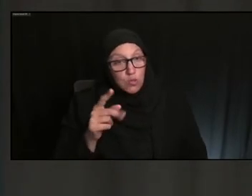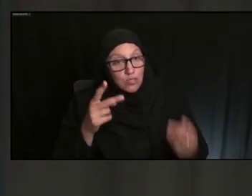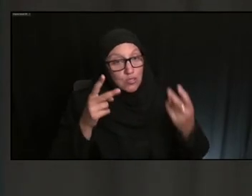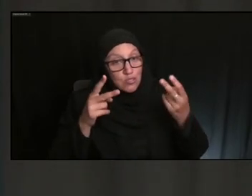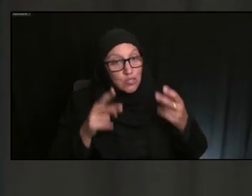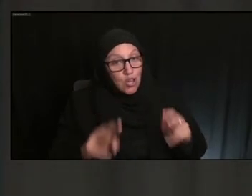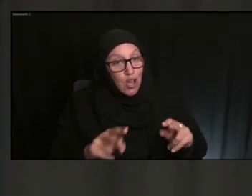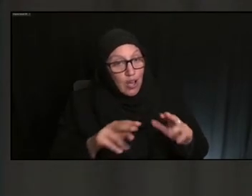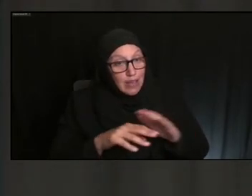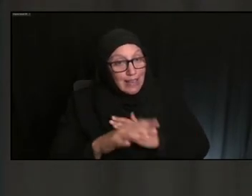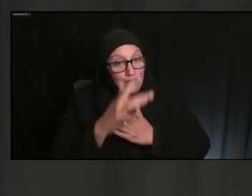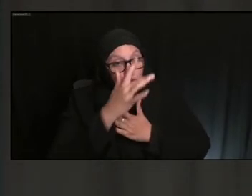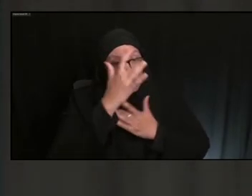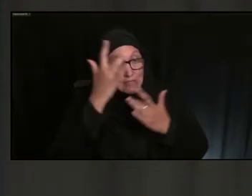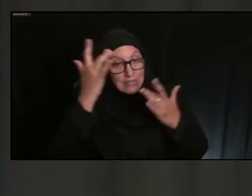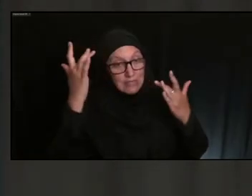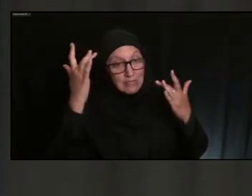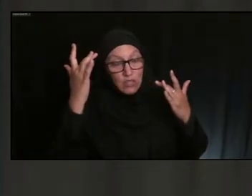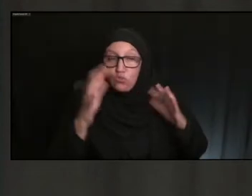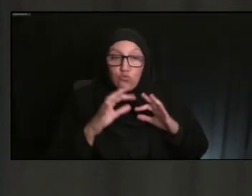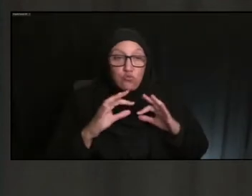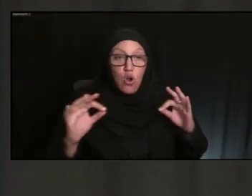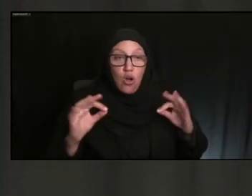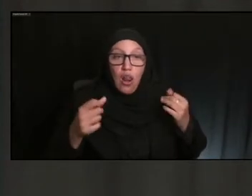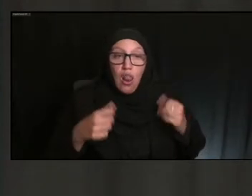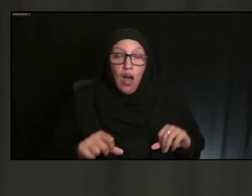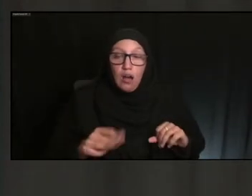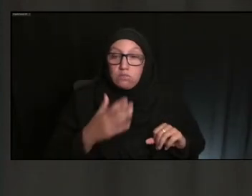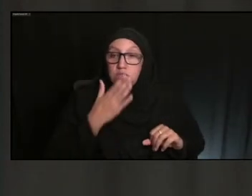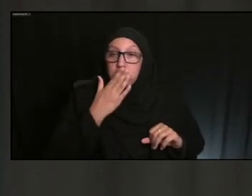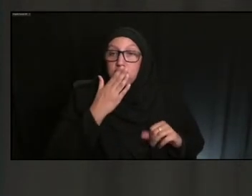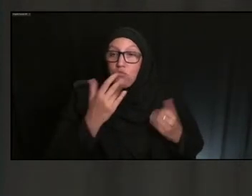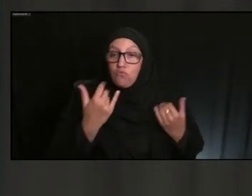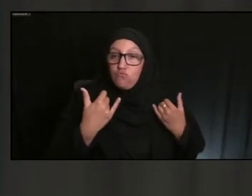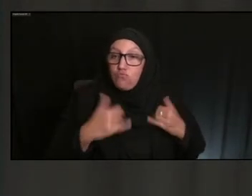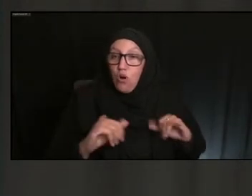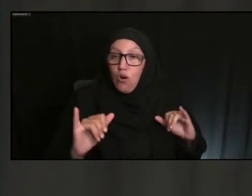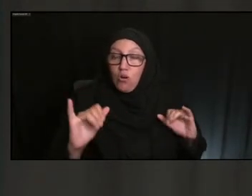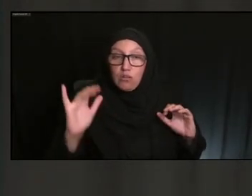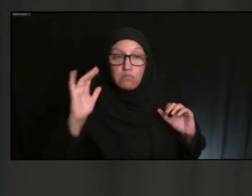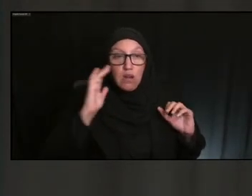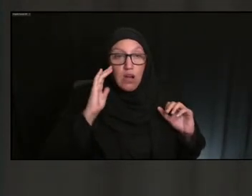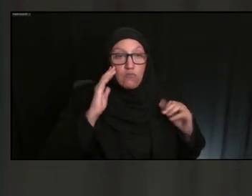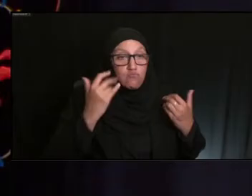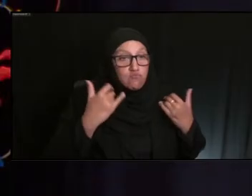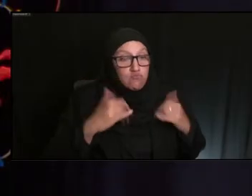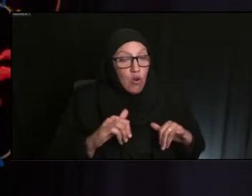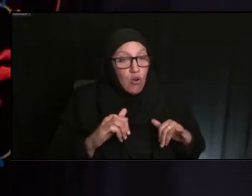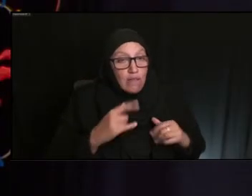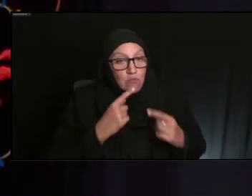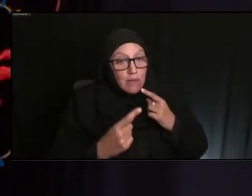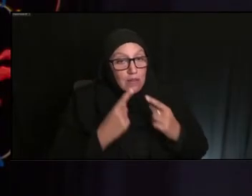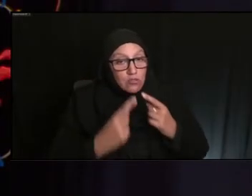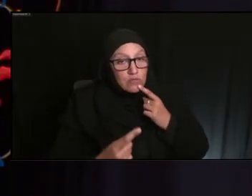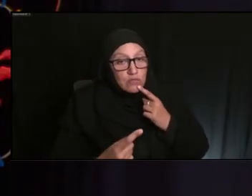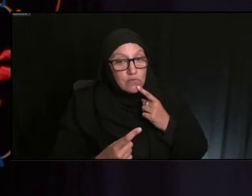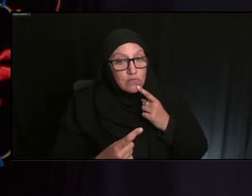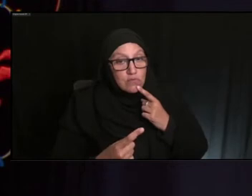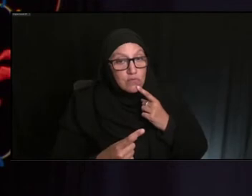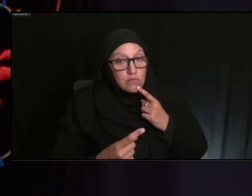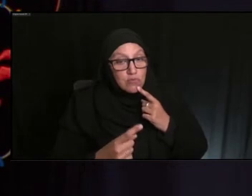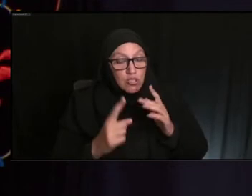of being misinformed. You know, we hear the word jahil. What does it mean? Jahil means ignorance. And someone doesn't